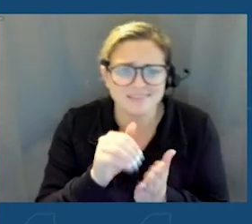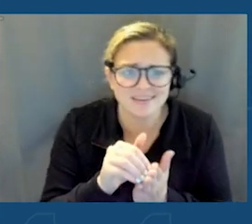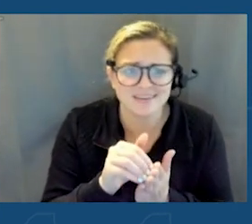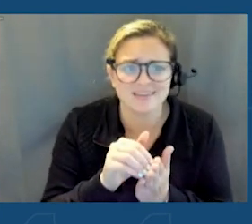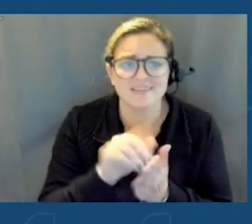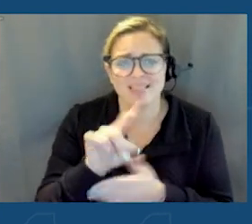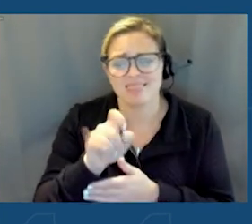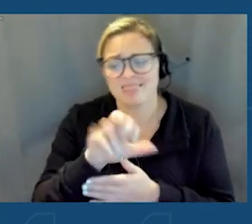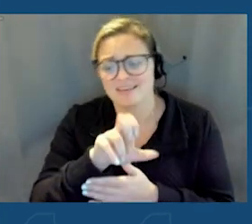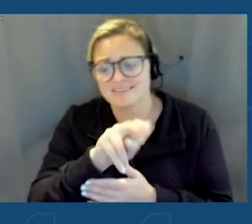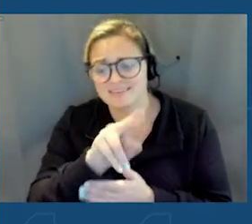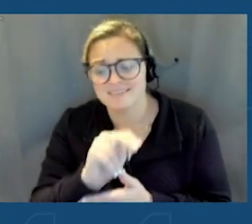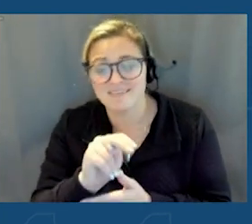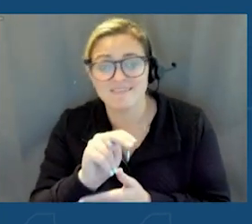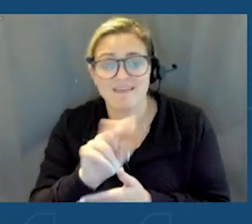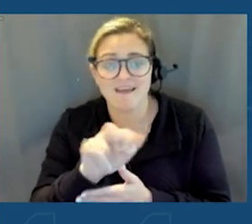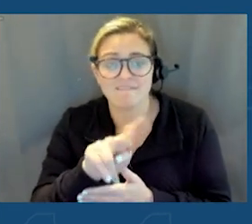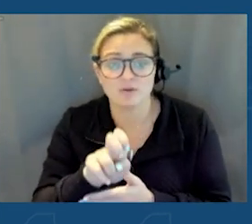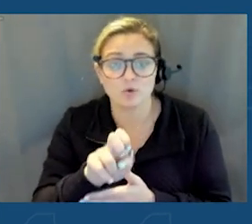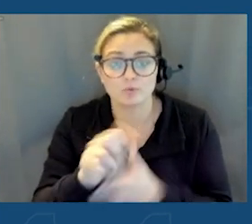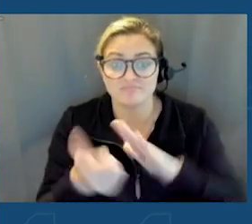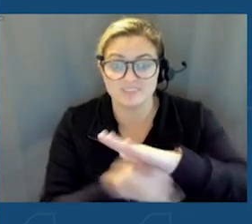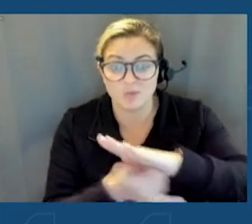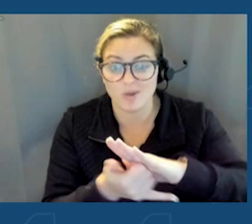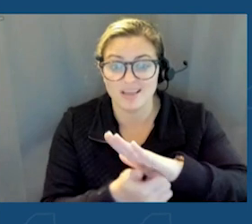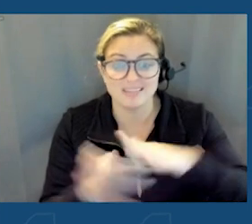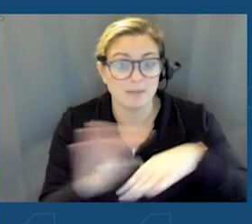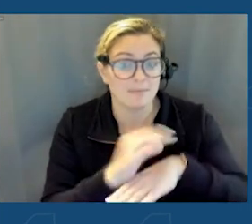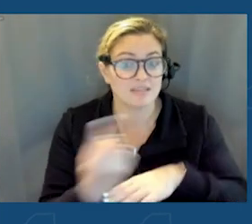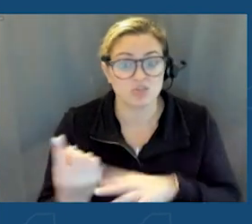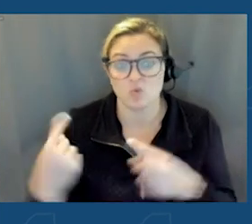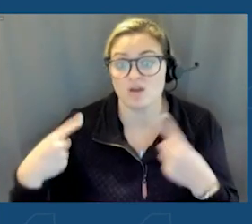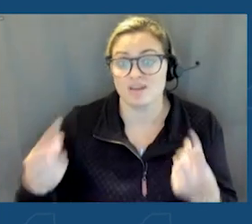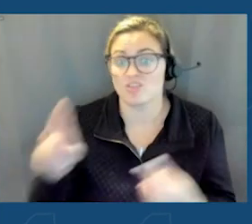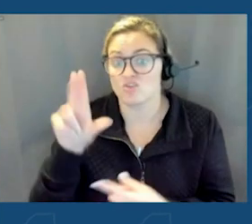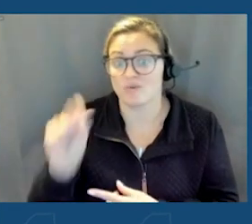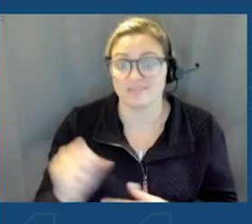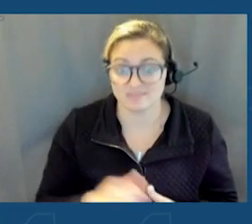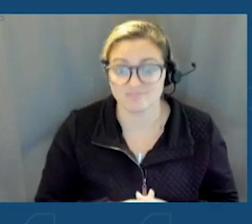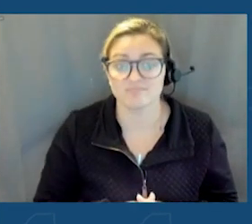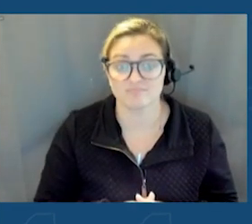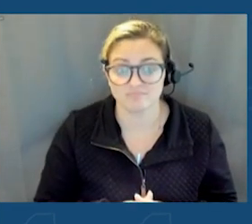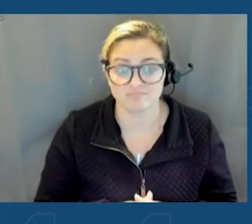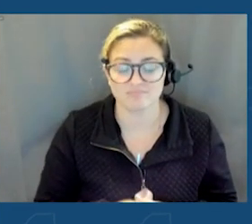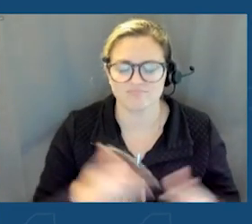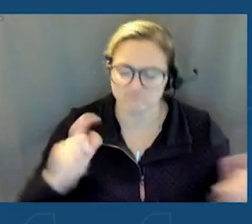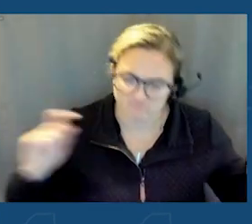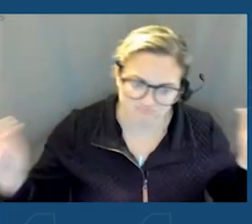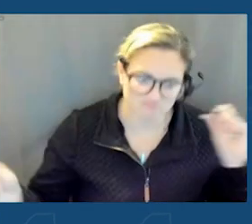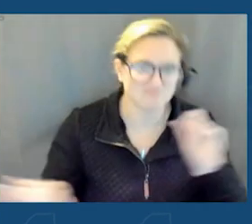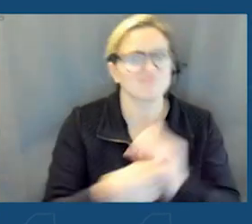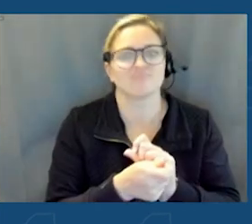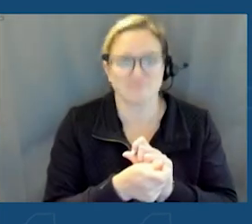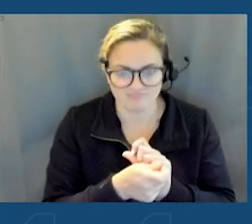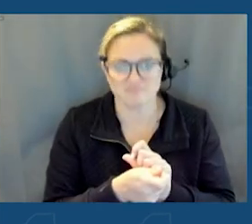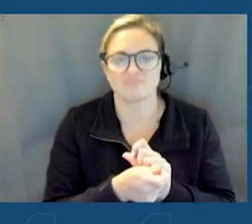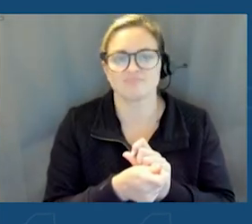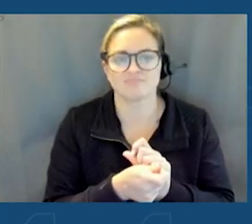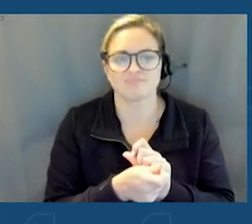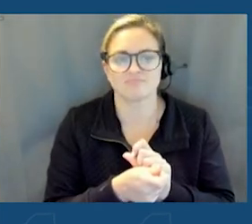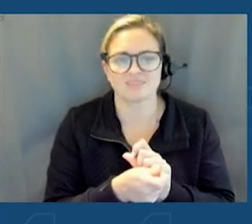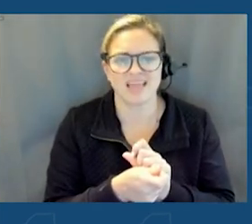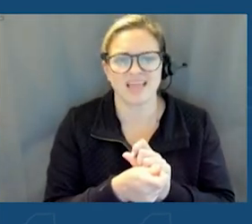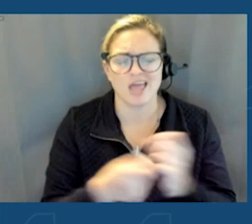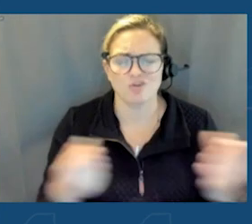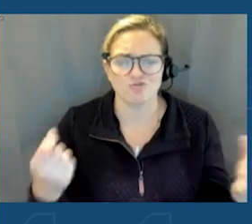Lexington Avenue subway, the busiest subway line in the United States. This is transformational. And reverse commuting, which